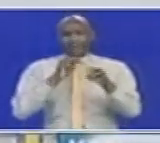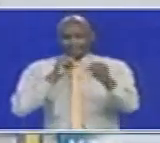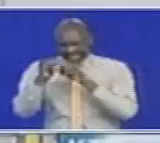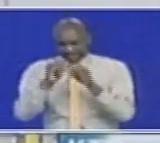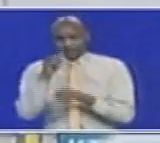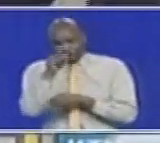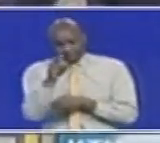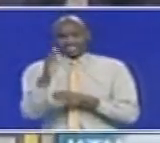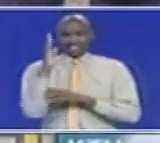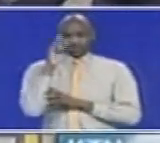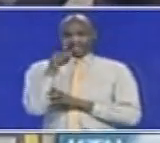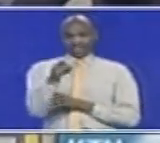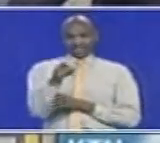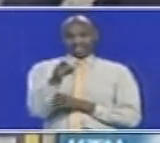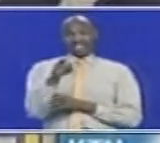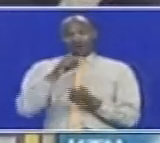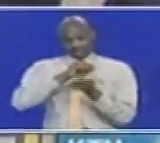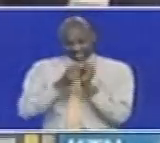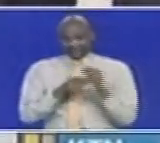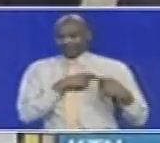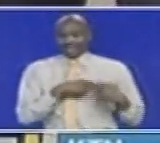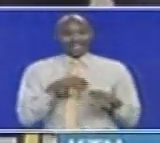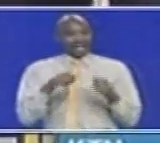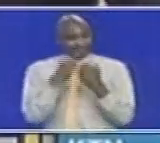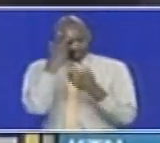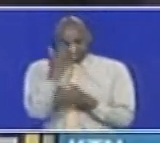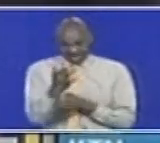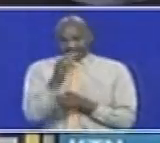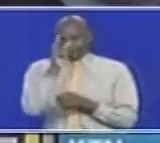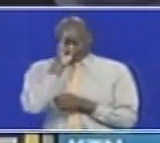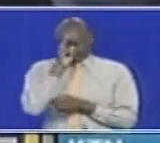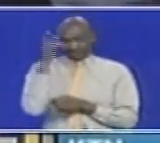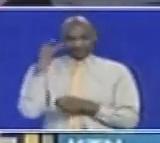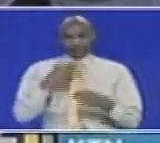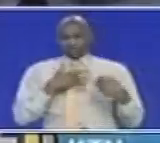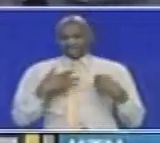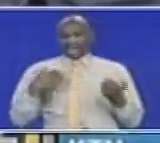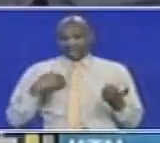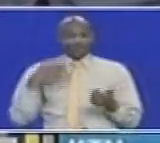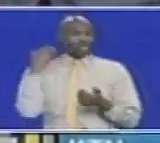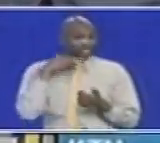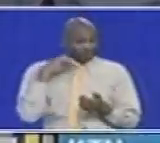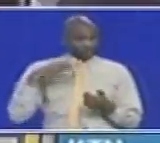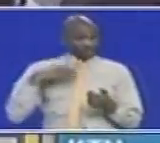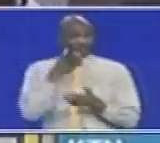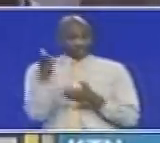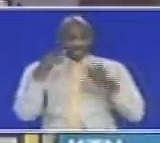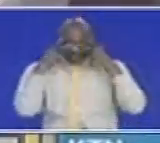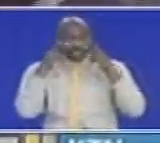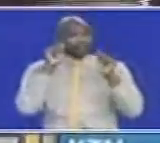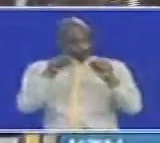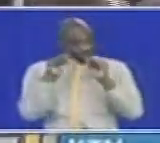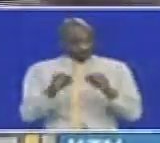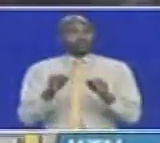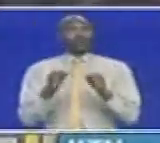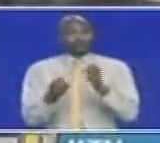of security. The change of heart came just hours after the police raised concerns that criminal elements of terror may take